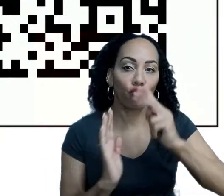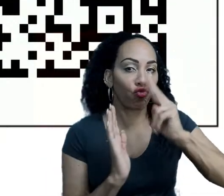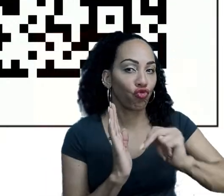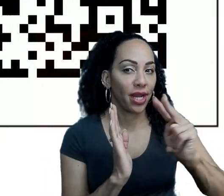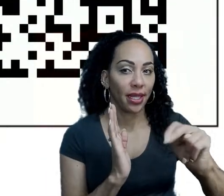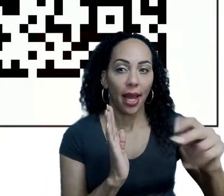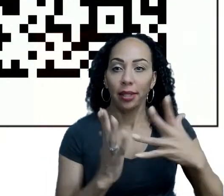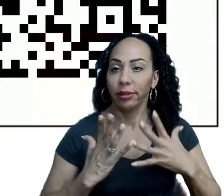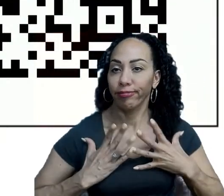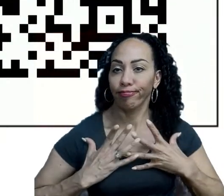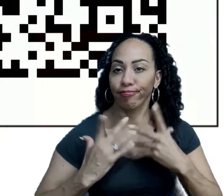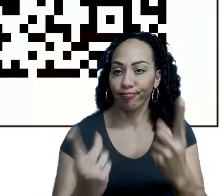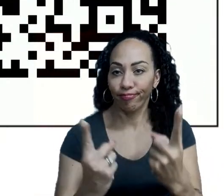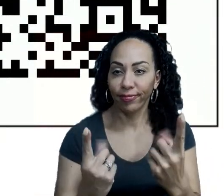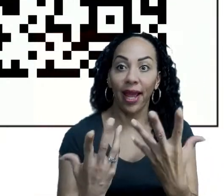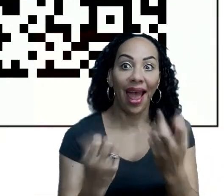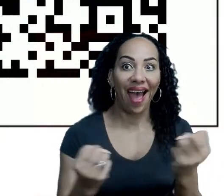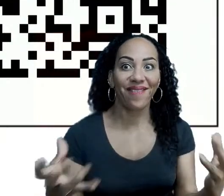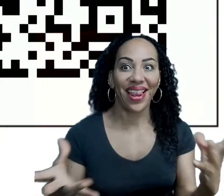people online as well.